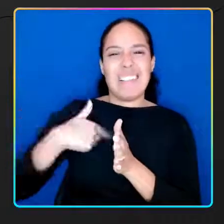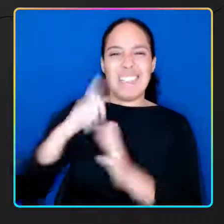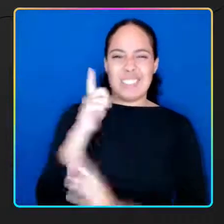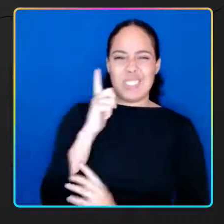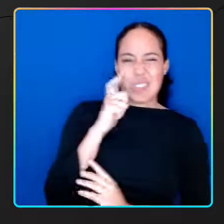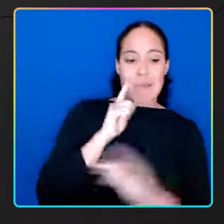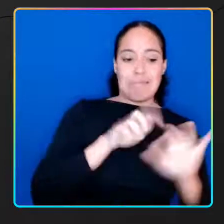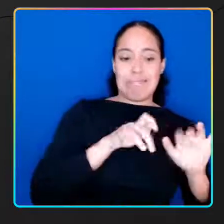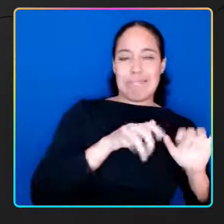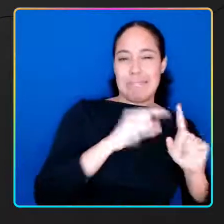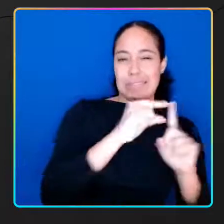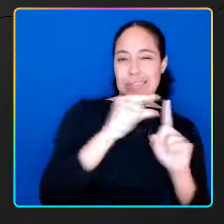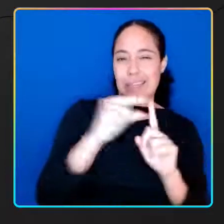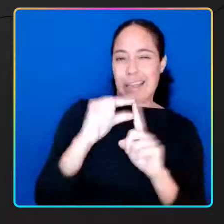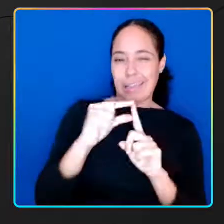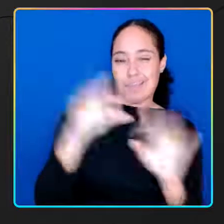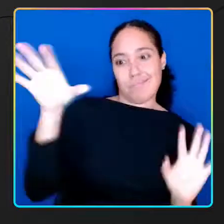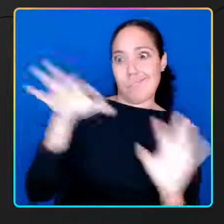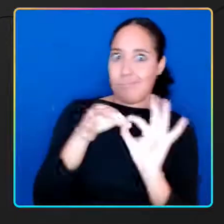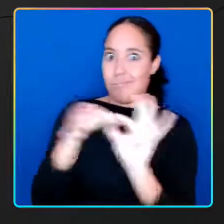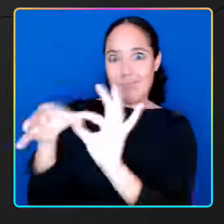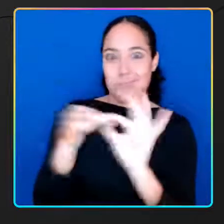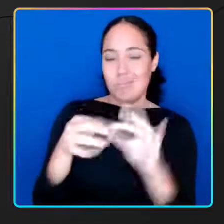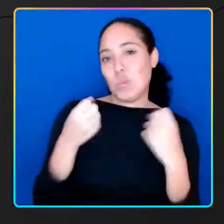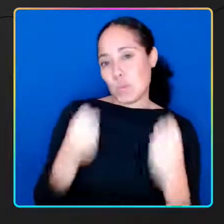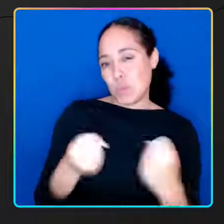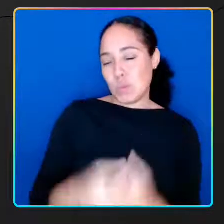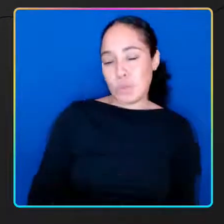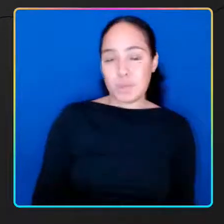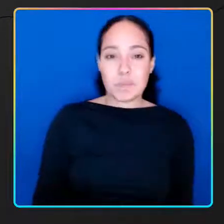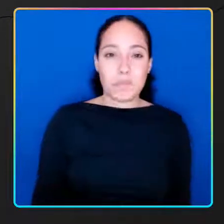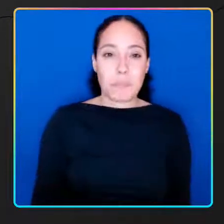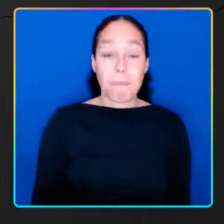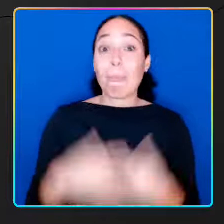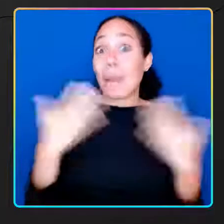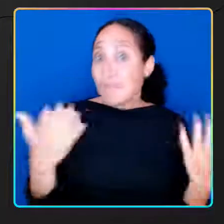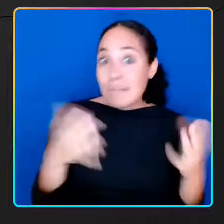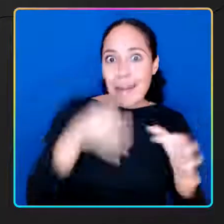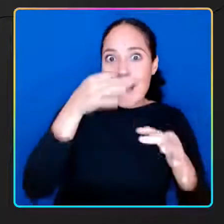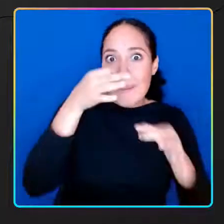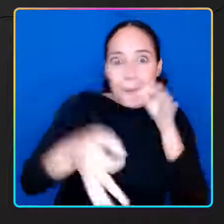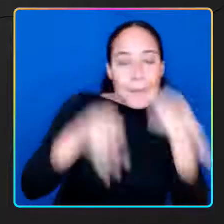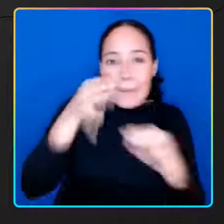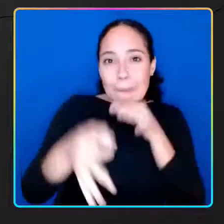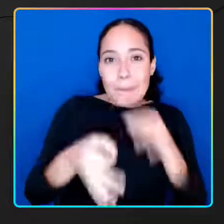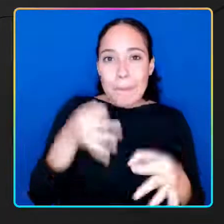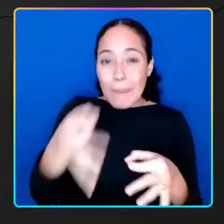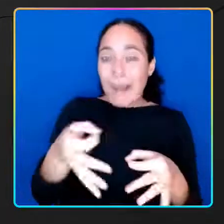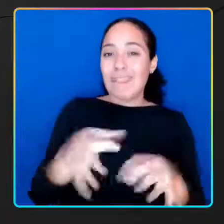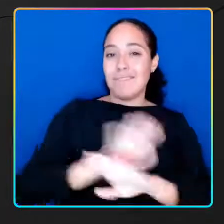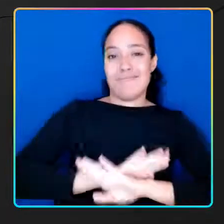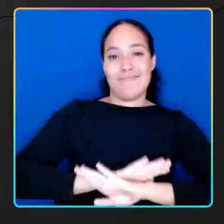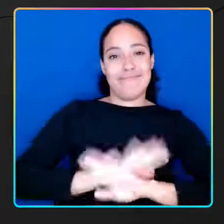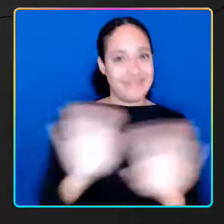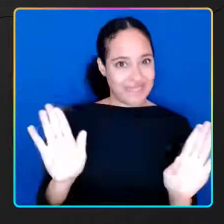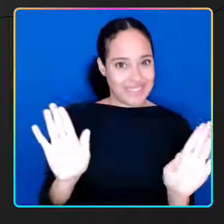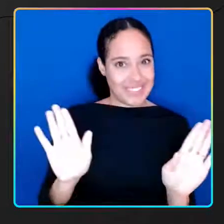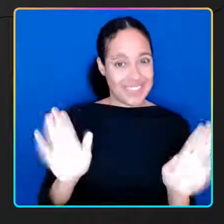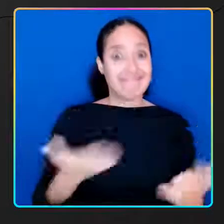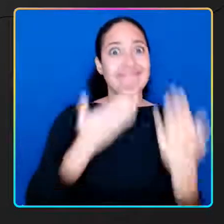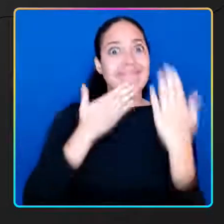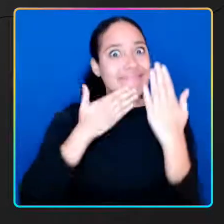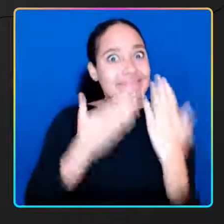that. But we've come to the end of our quickfire round, and just big thank you because you gave some